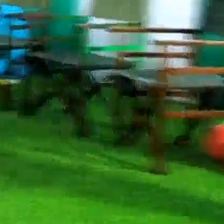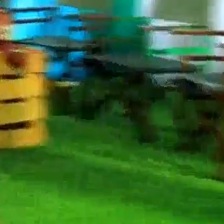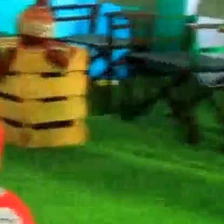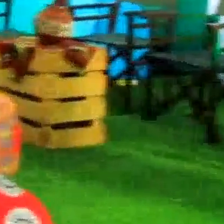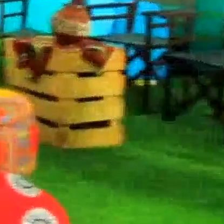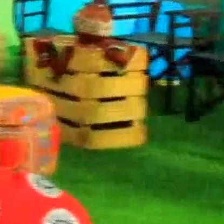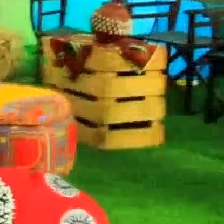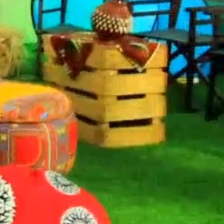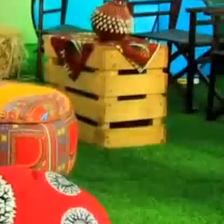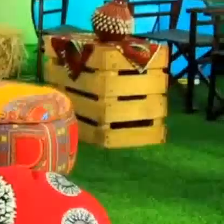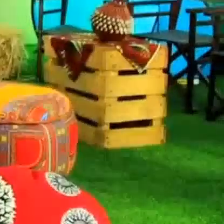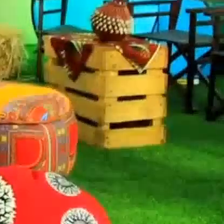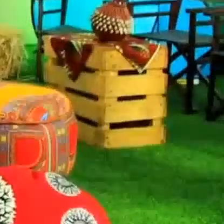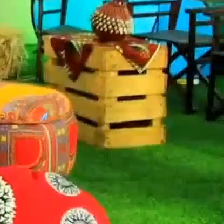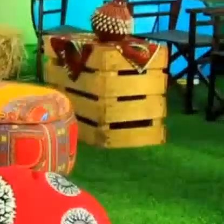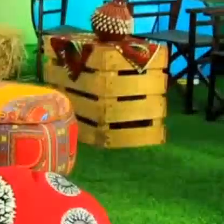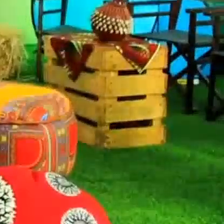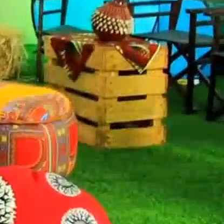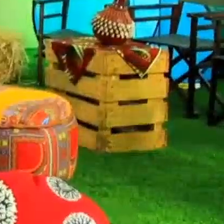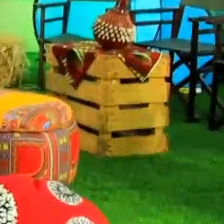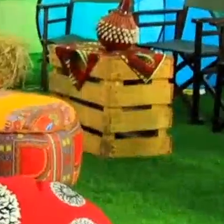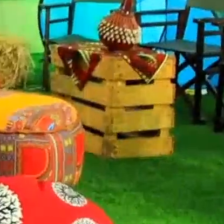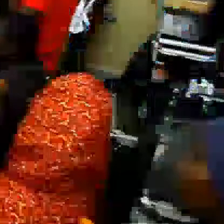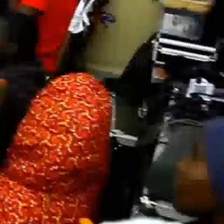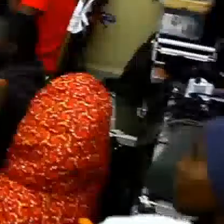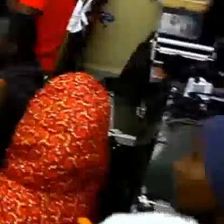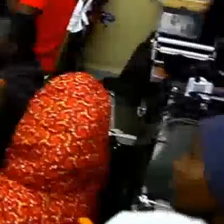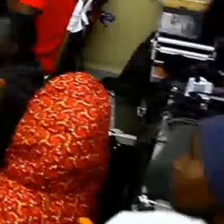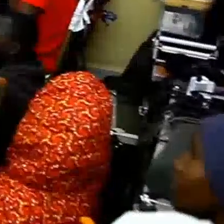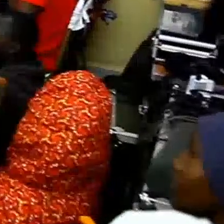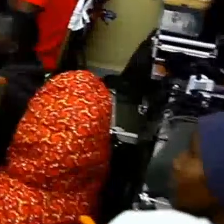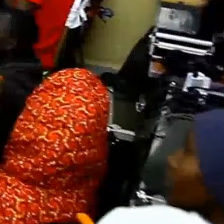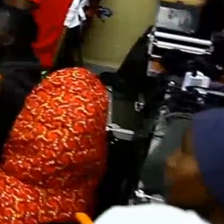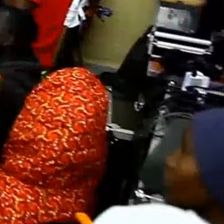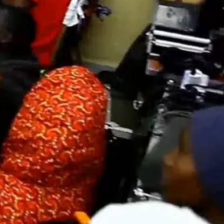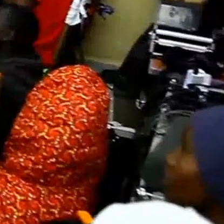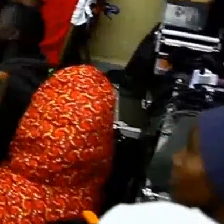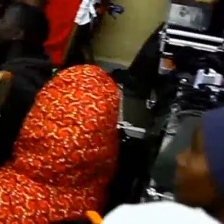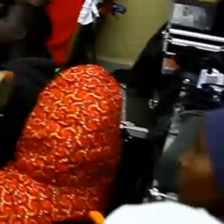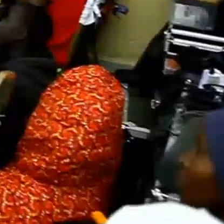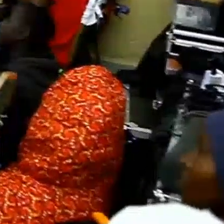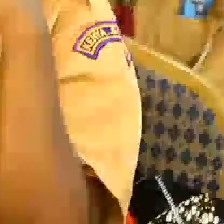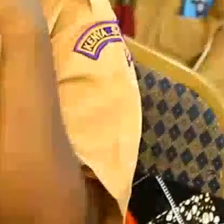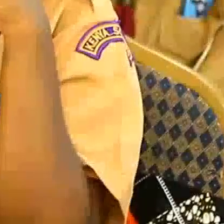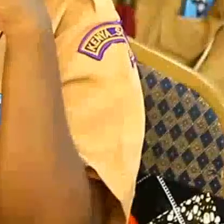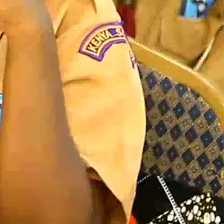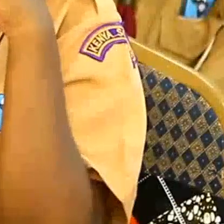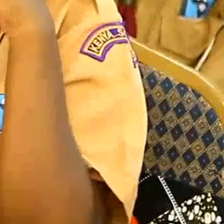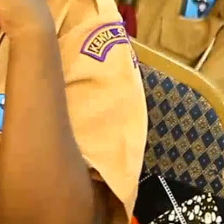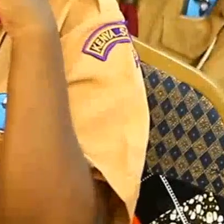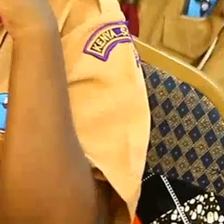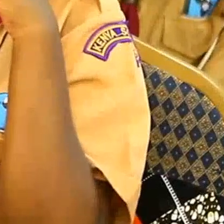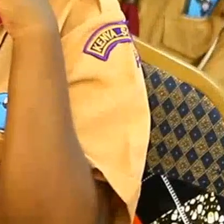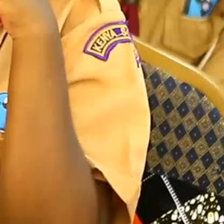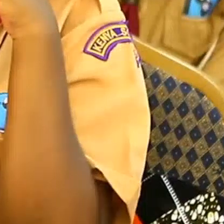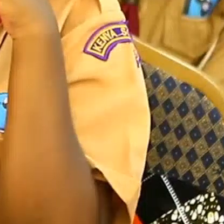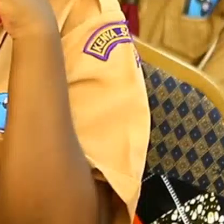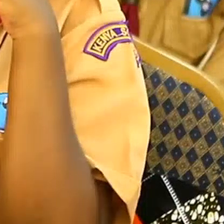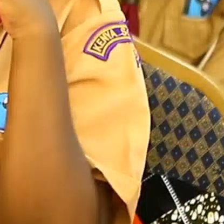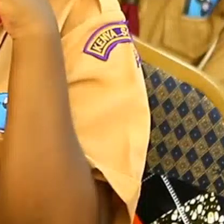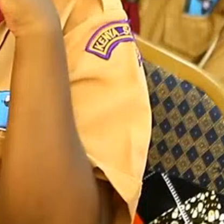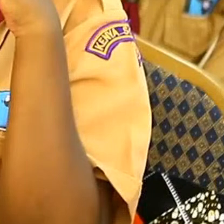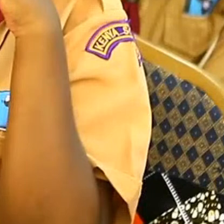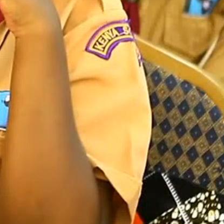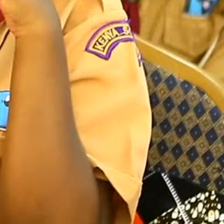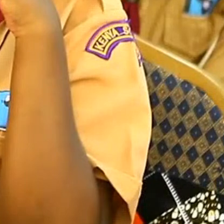Okay, so come upstage, Richard. So you're gonna find a creative way to pop that balloon. Come